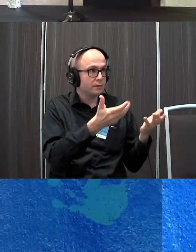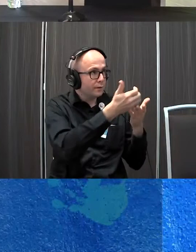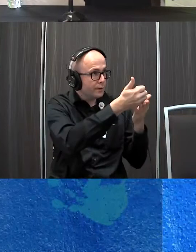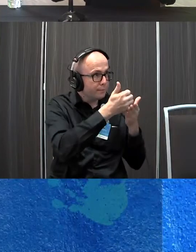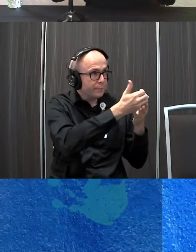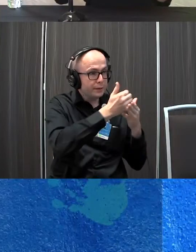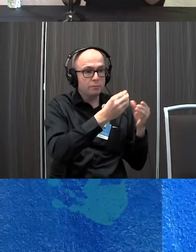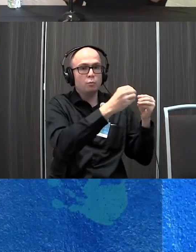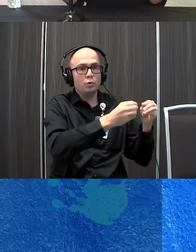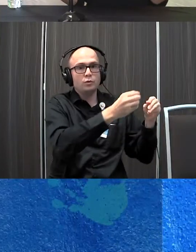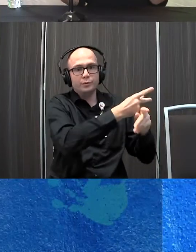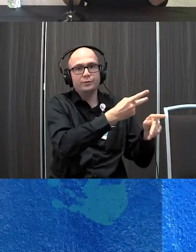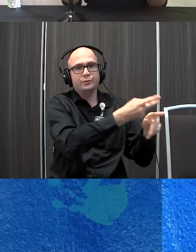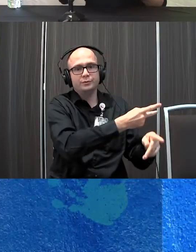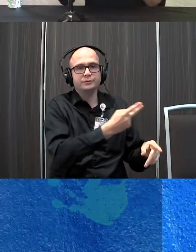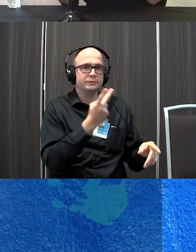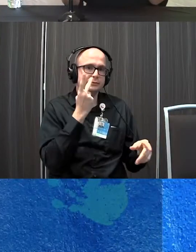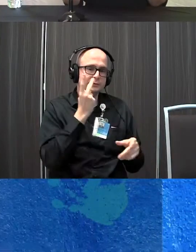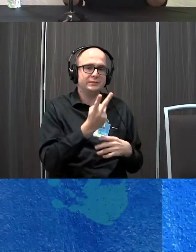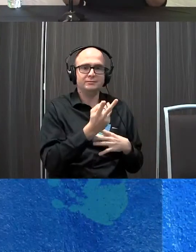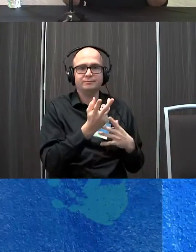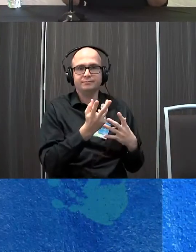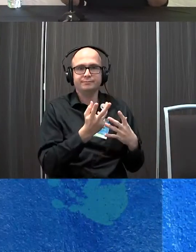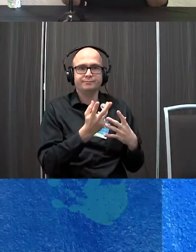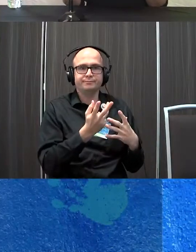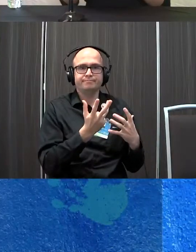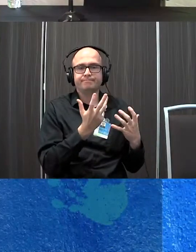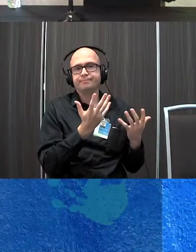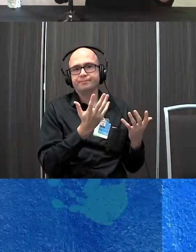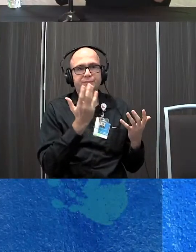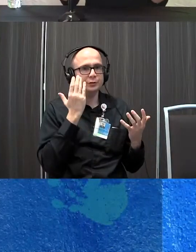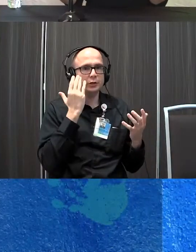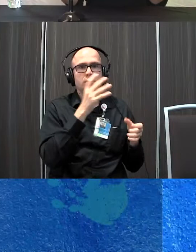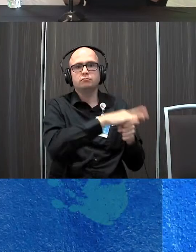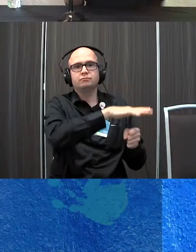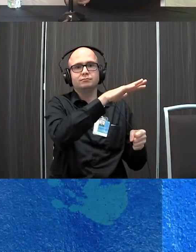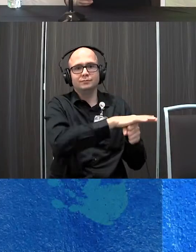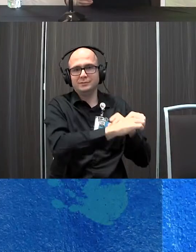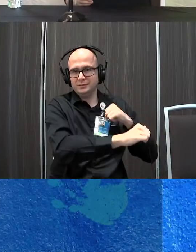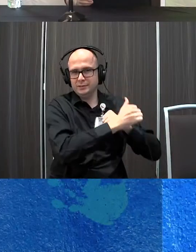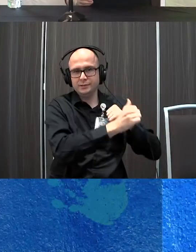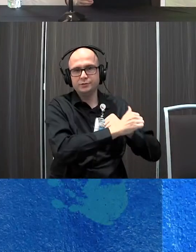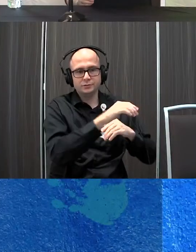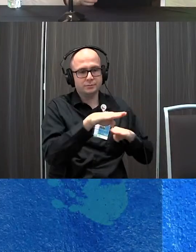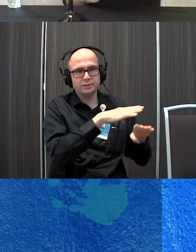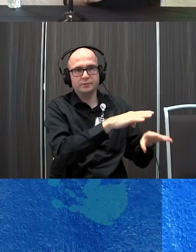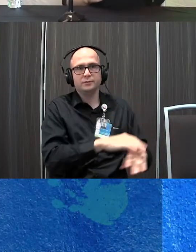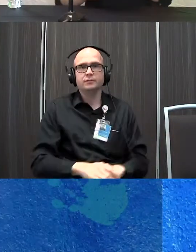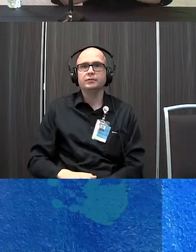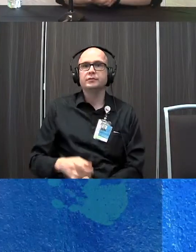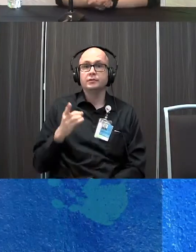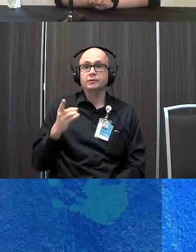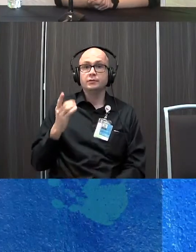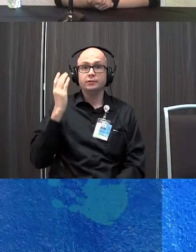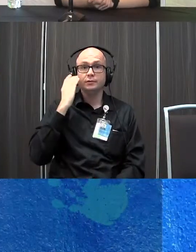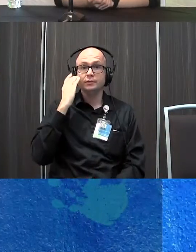to do more and more and more. And that's when we can start to see some more of those bigger, more dangerous or aggressive behaviors. Well, and talk about something that